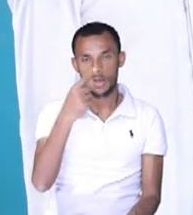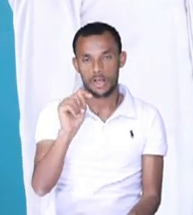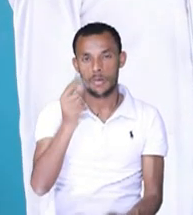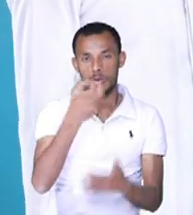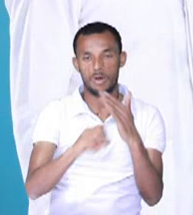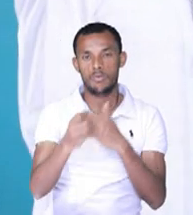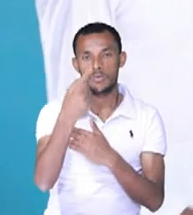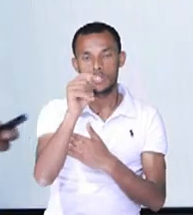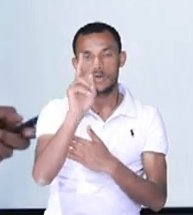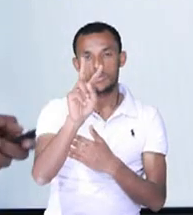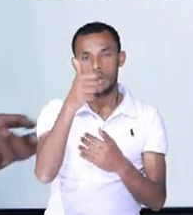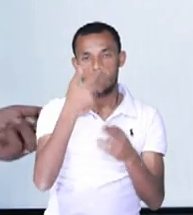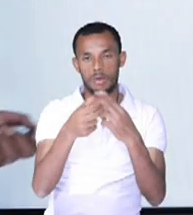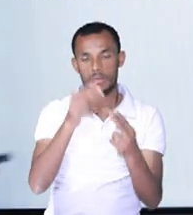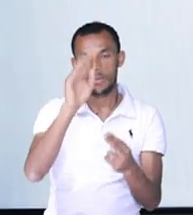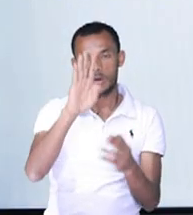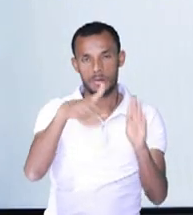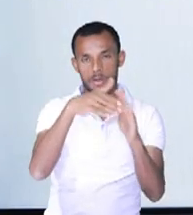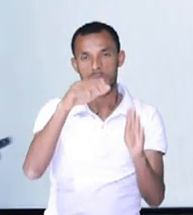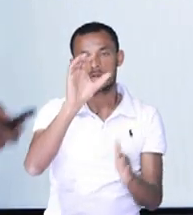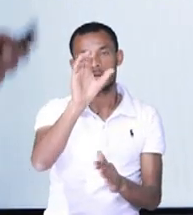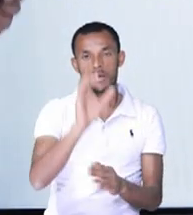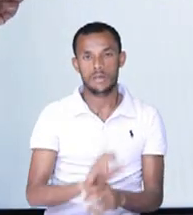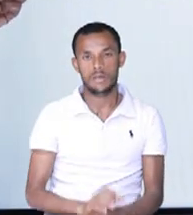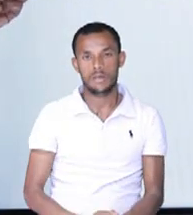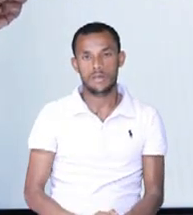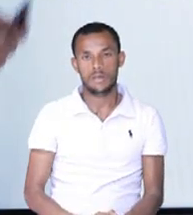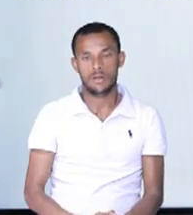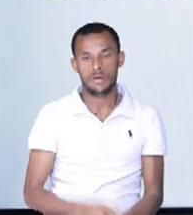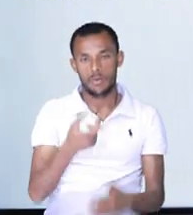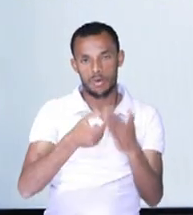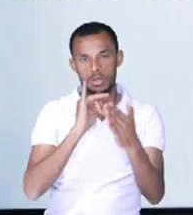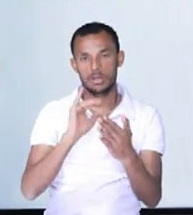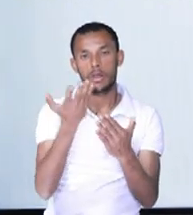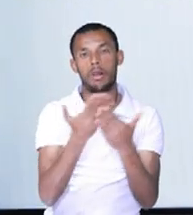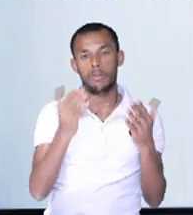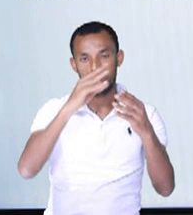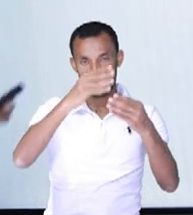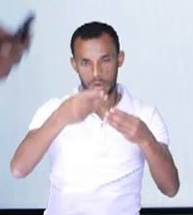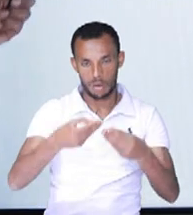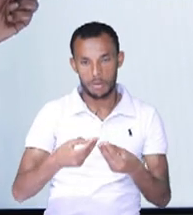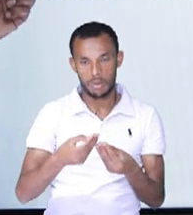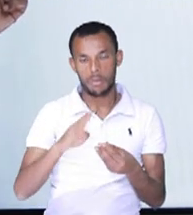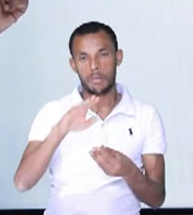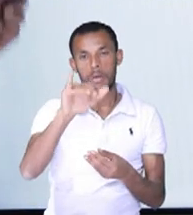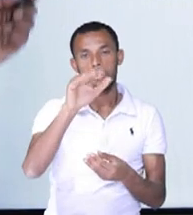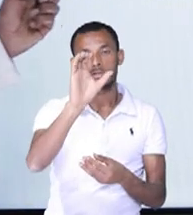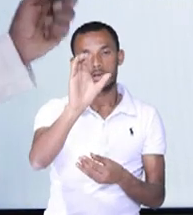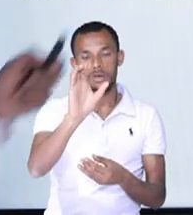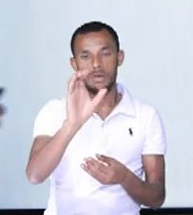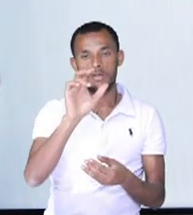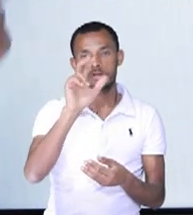the product of the two, A times B, it was represented by C. What is the element given by